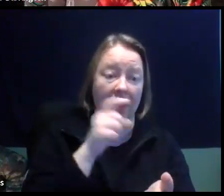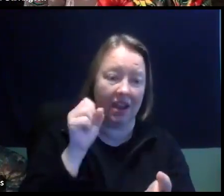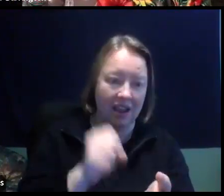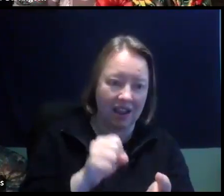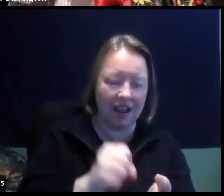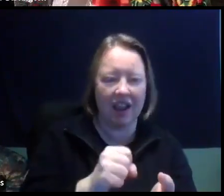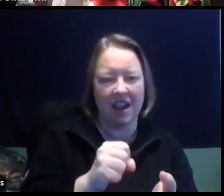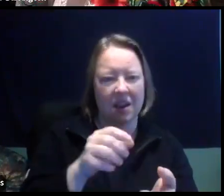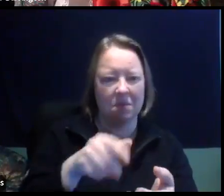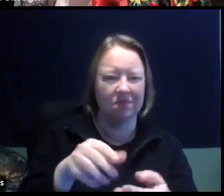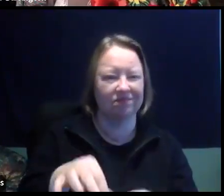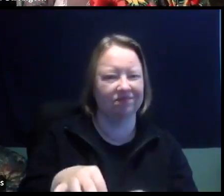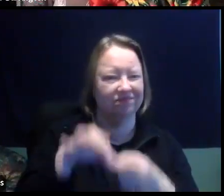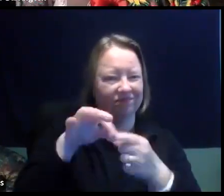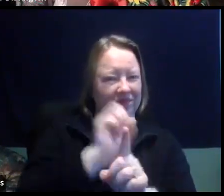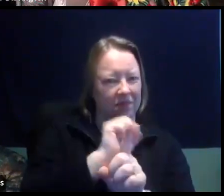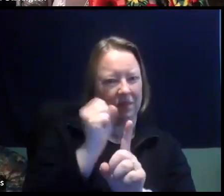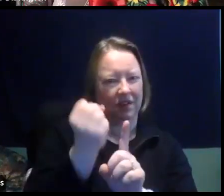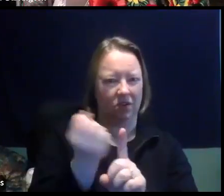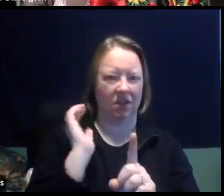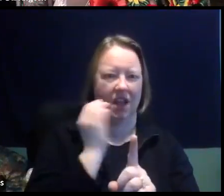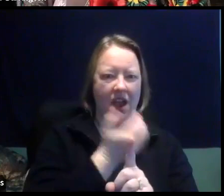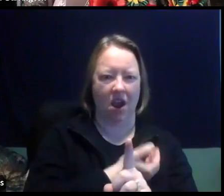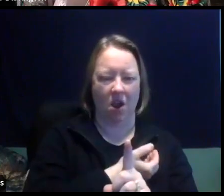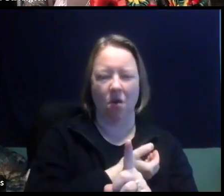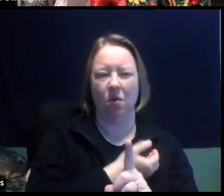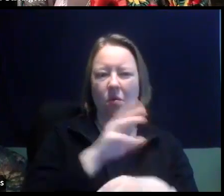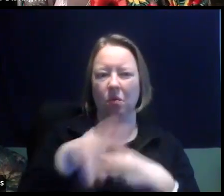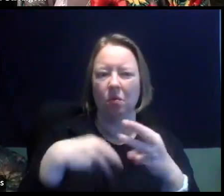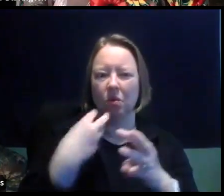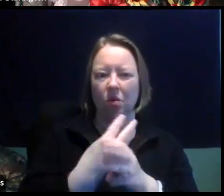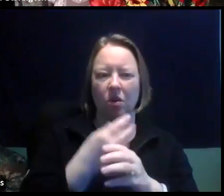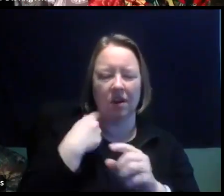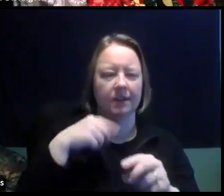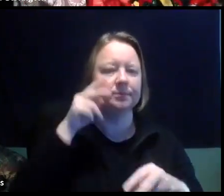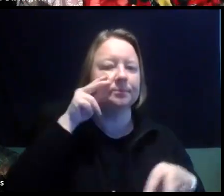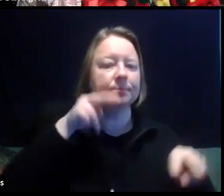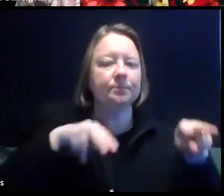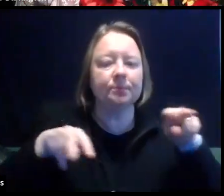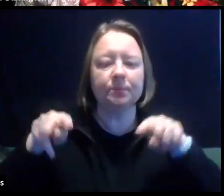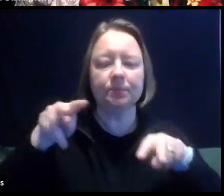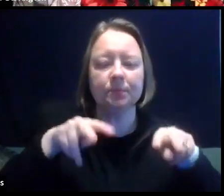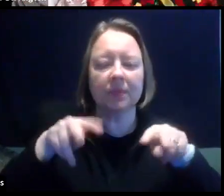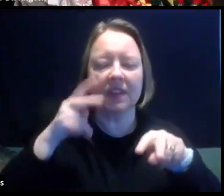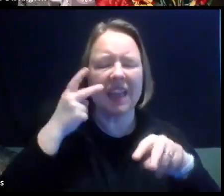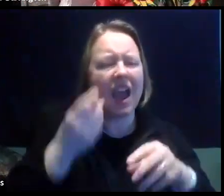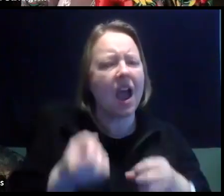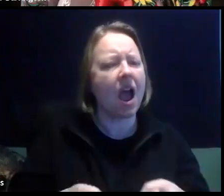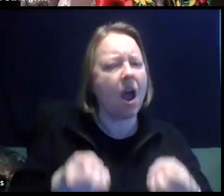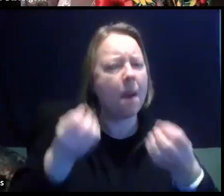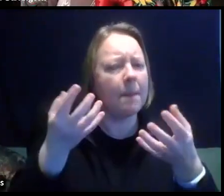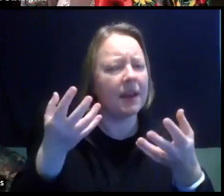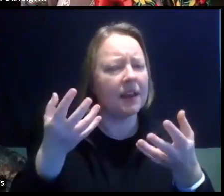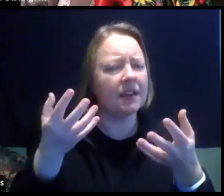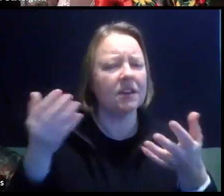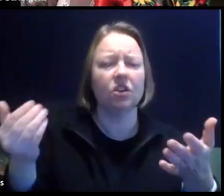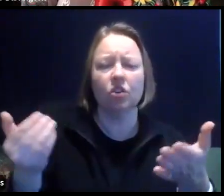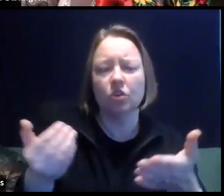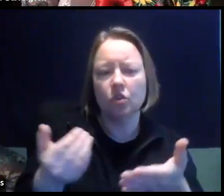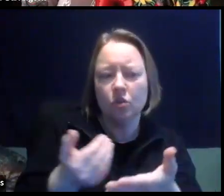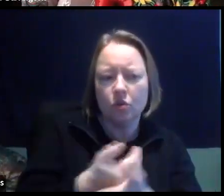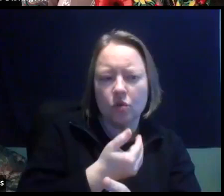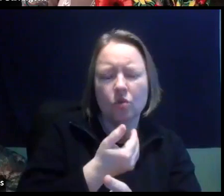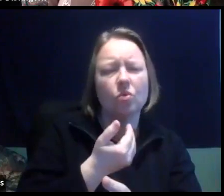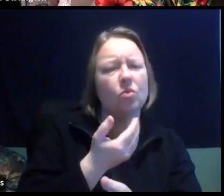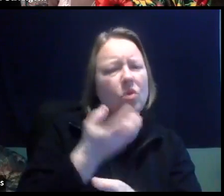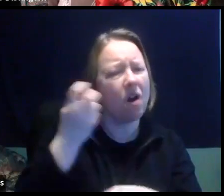this in the current climate that we're in and look above it and see how many nuanced or new hardships might